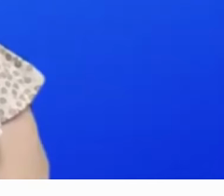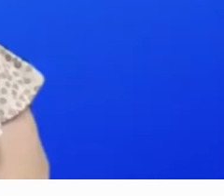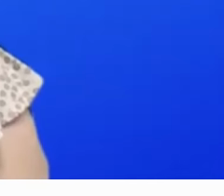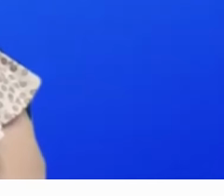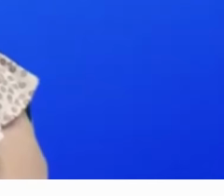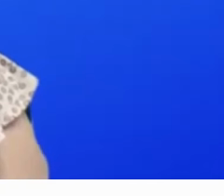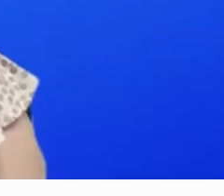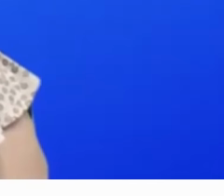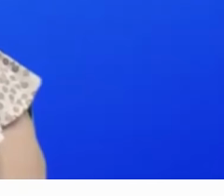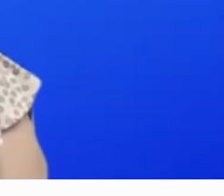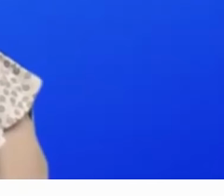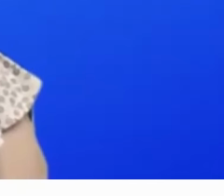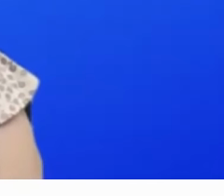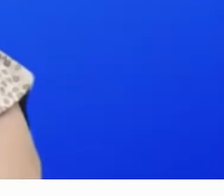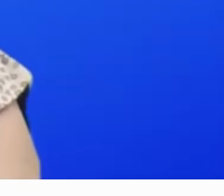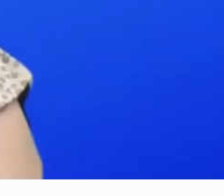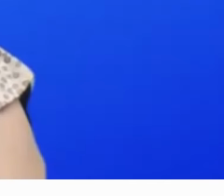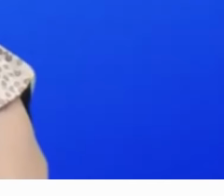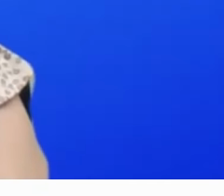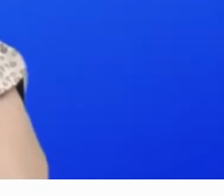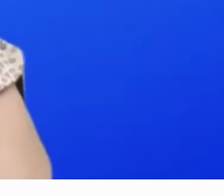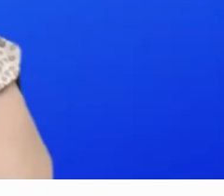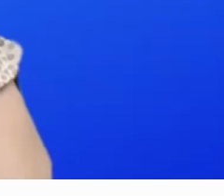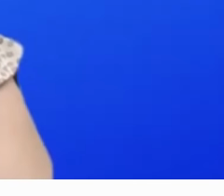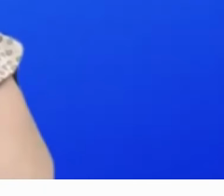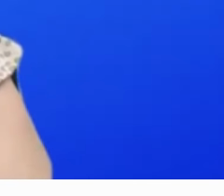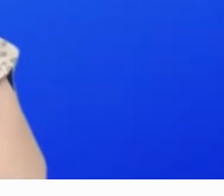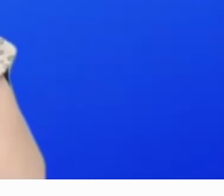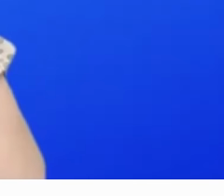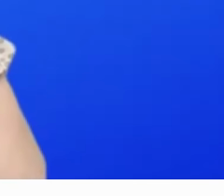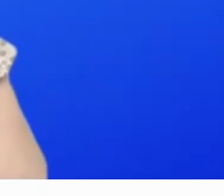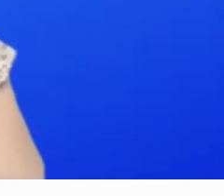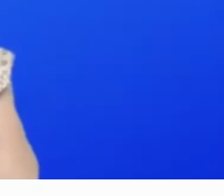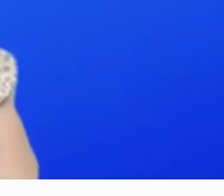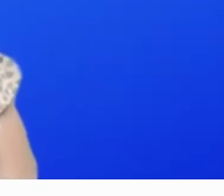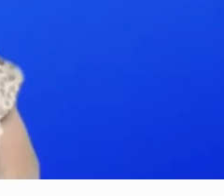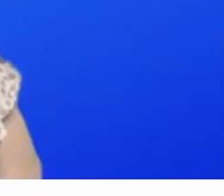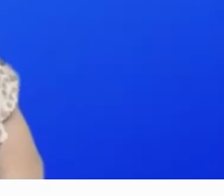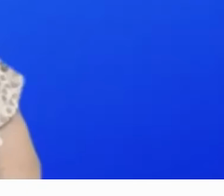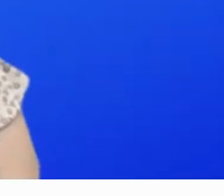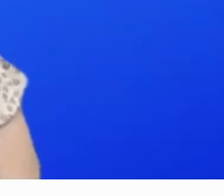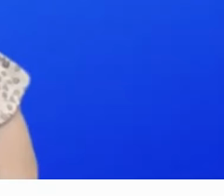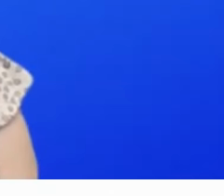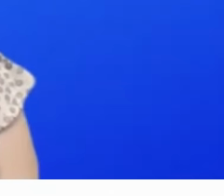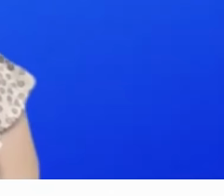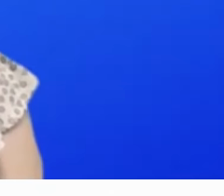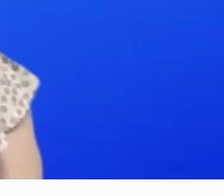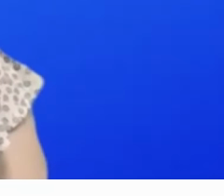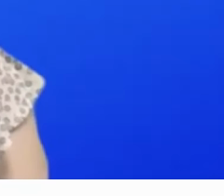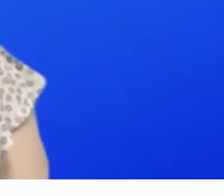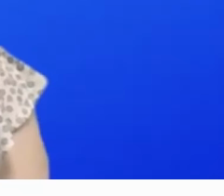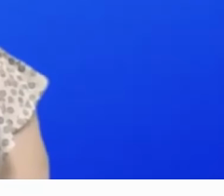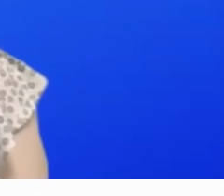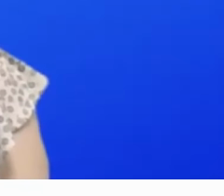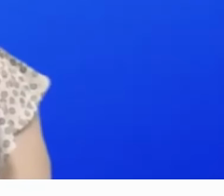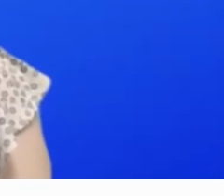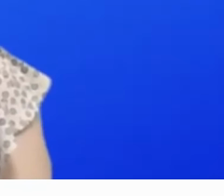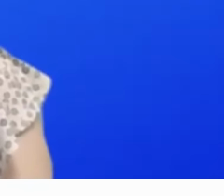do assessments and loan out the equipment to people within those areas through